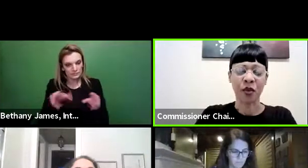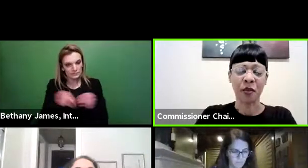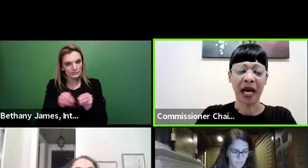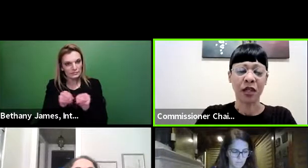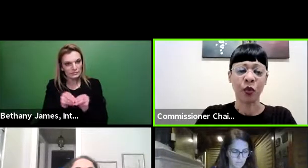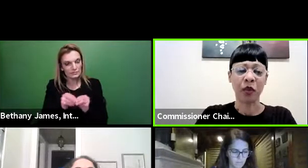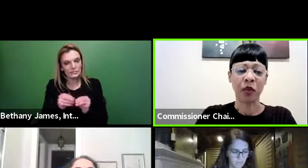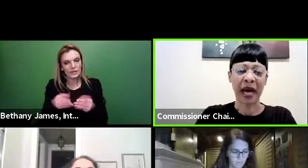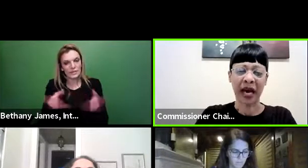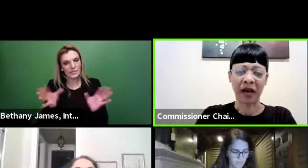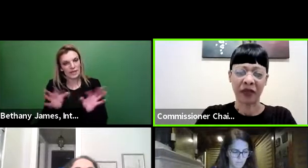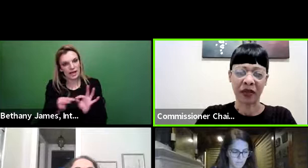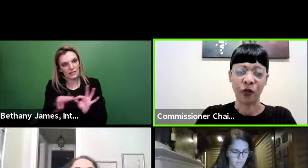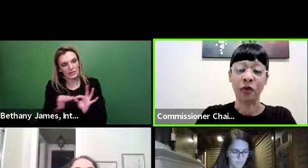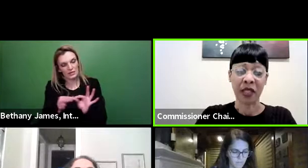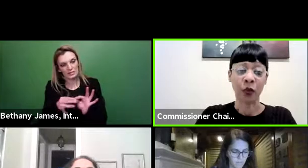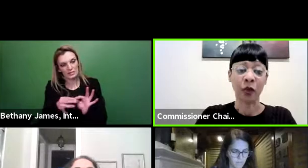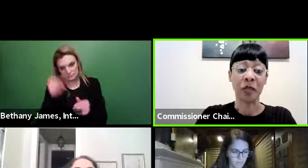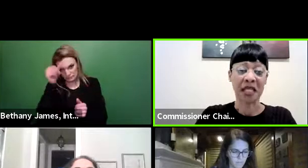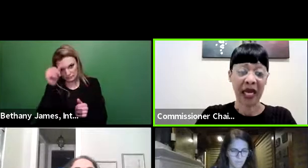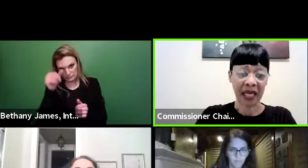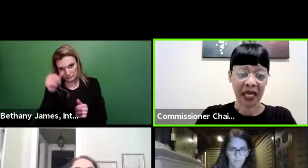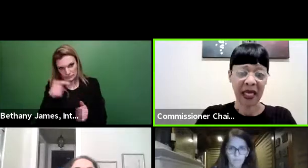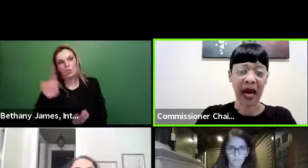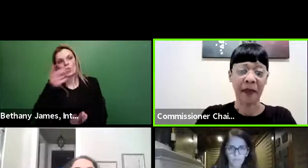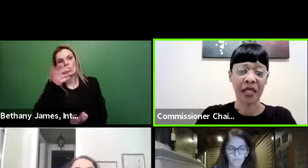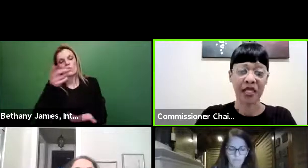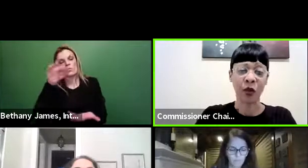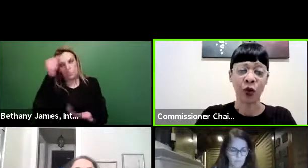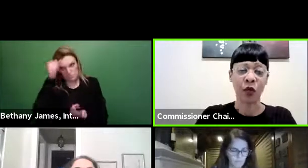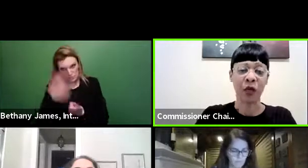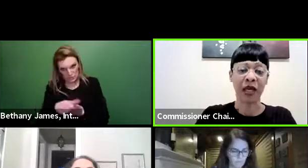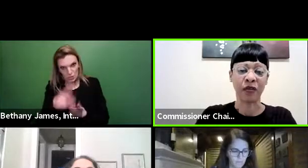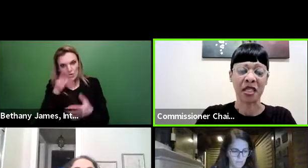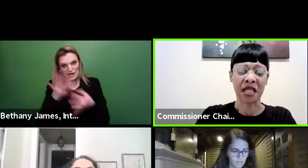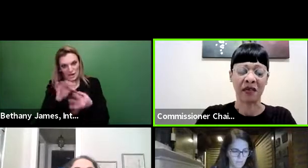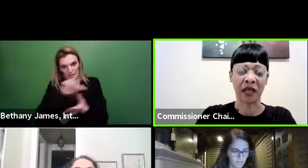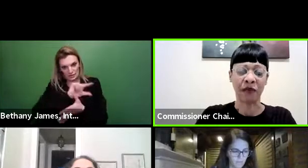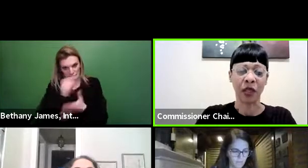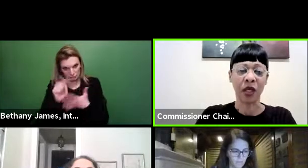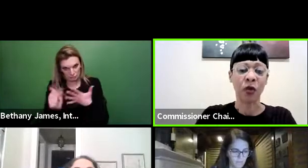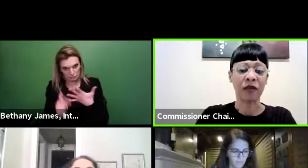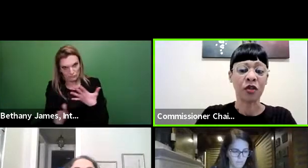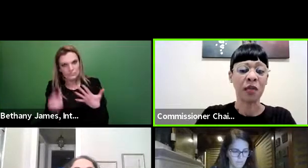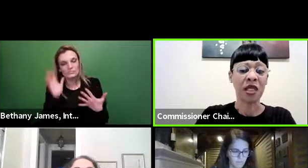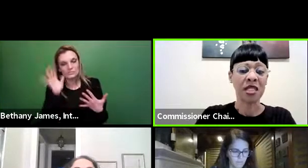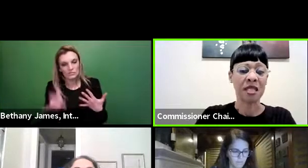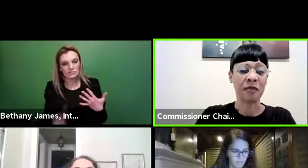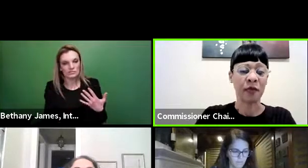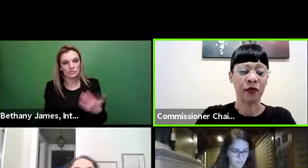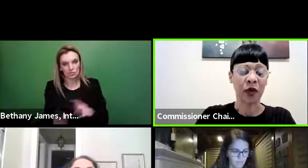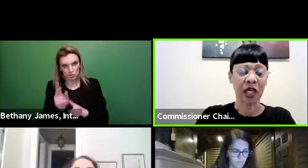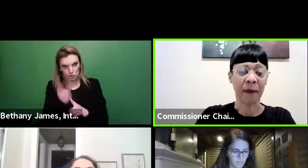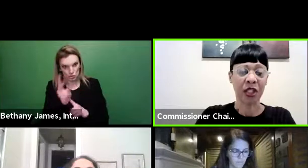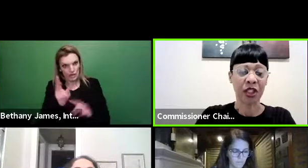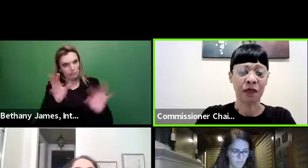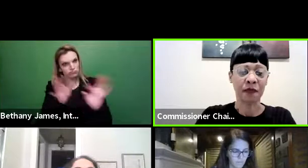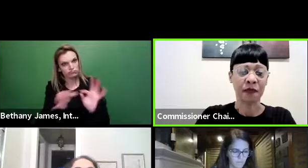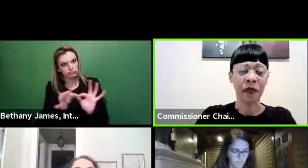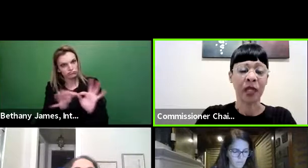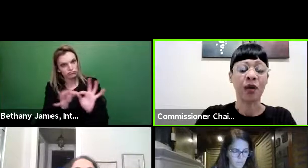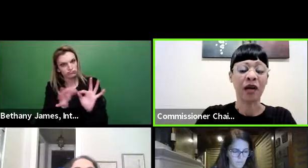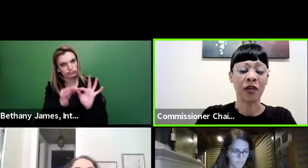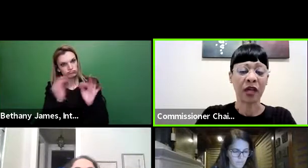comment. As a reminder, we will be taking comments in the order we have received them. You have 2 minutes to speak before the